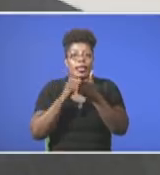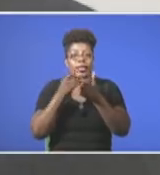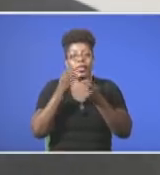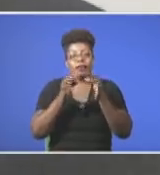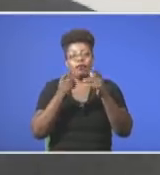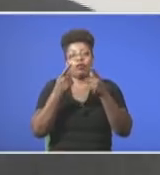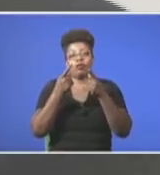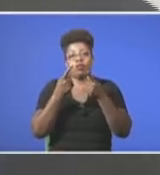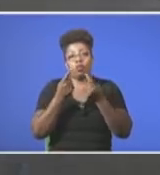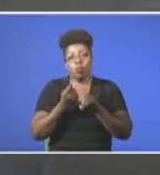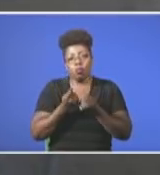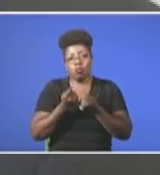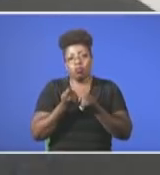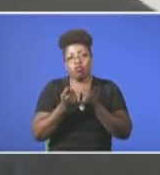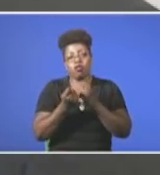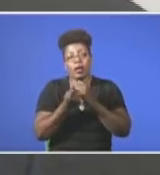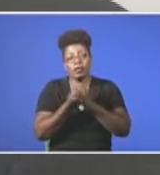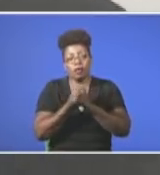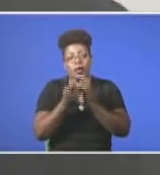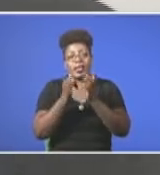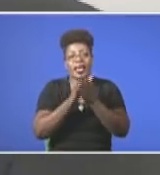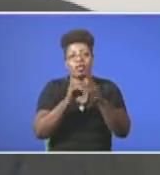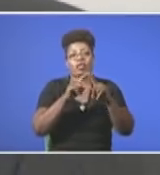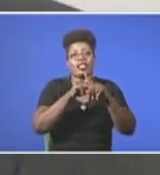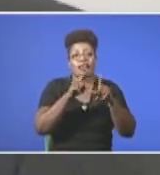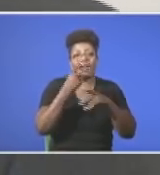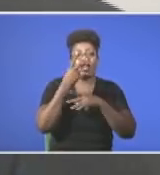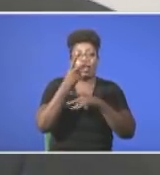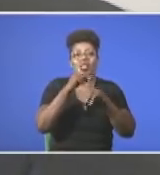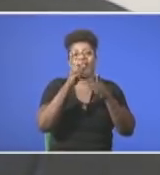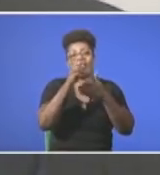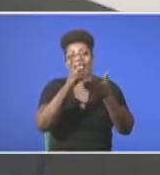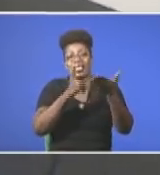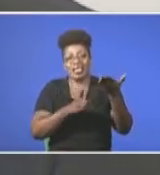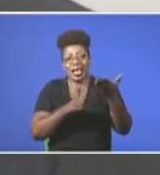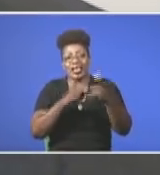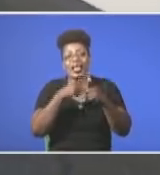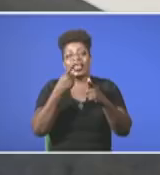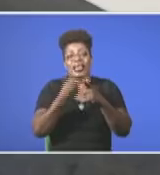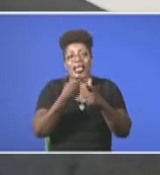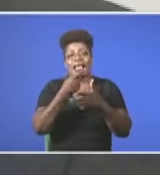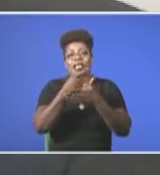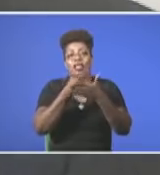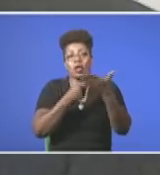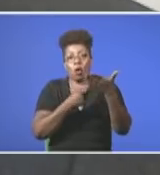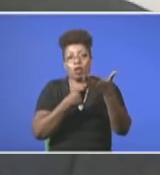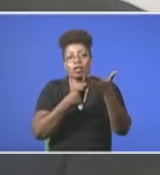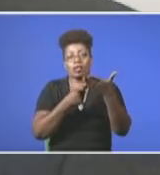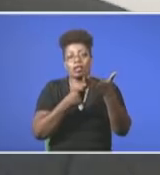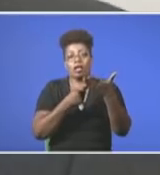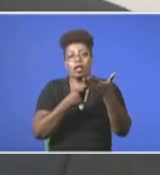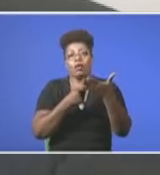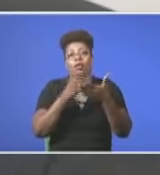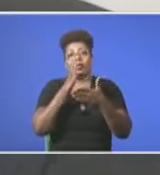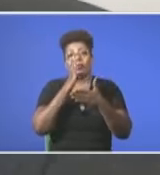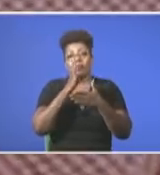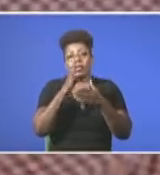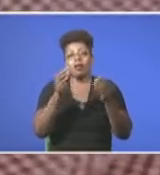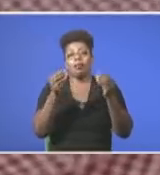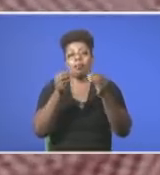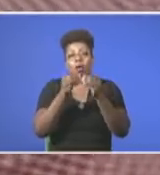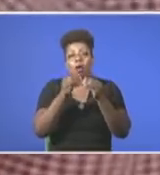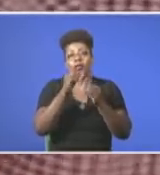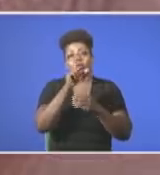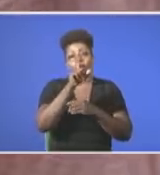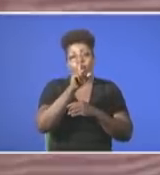to transform it into a different look, a different design, then the cost could probably balloon to $50 or $100 million. It's